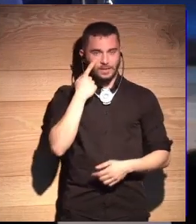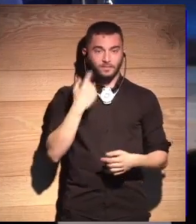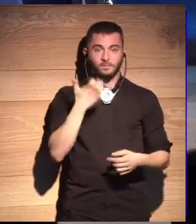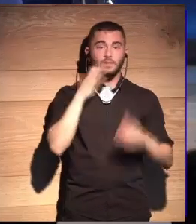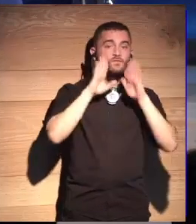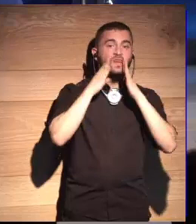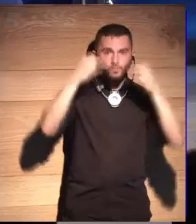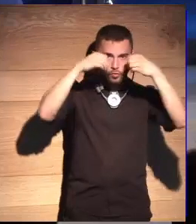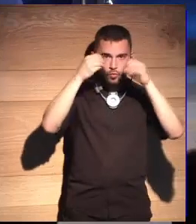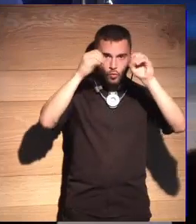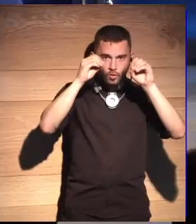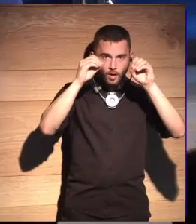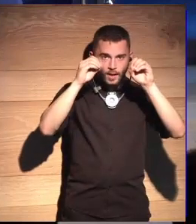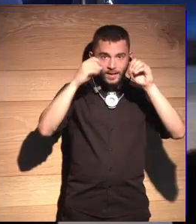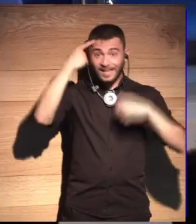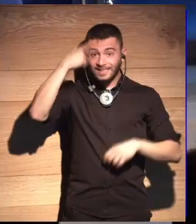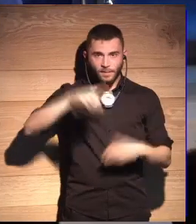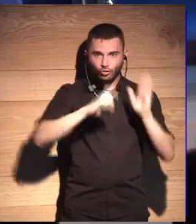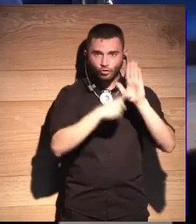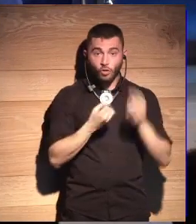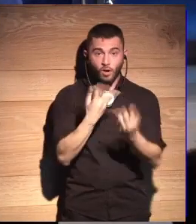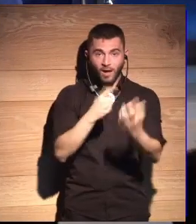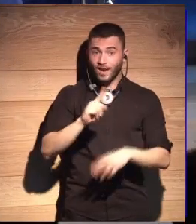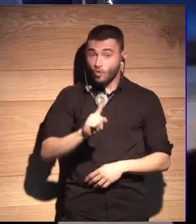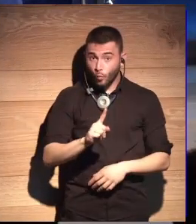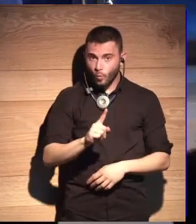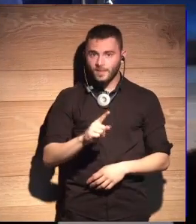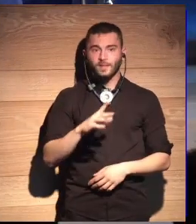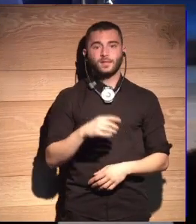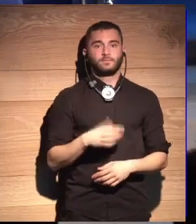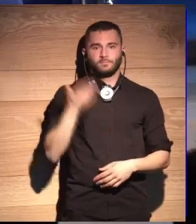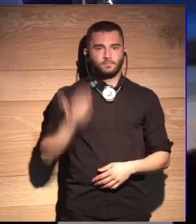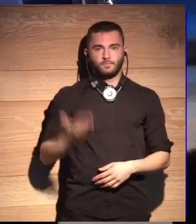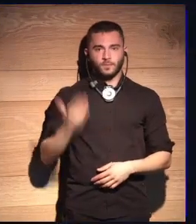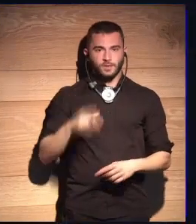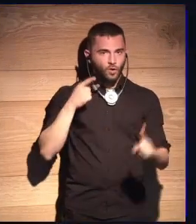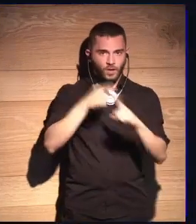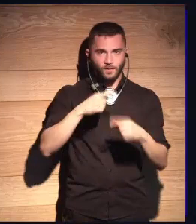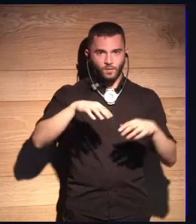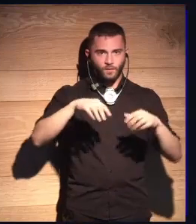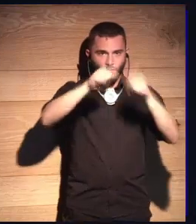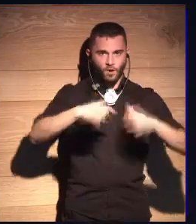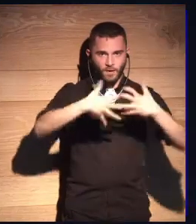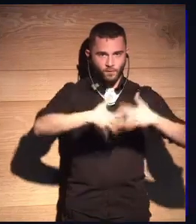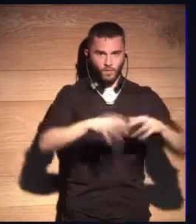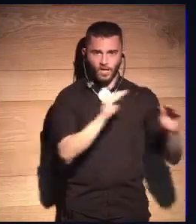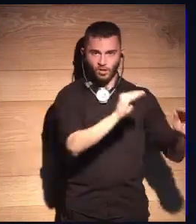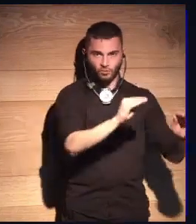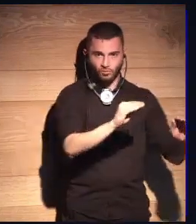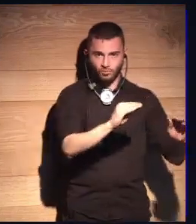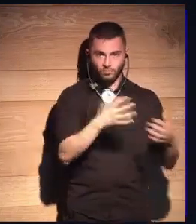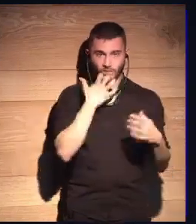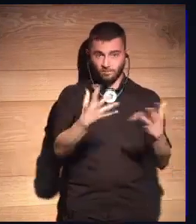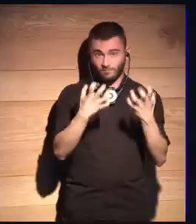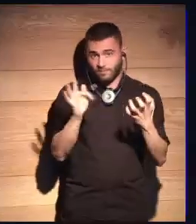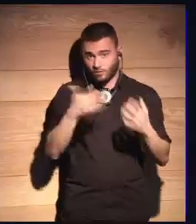reveal everything they know is central to how they function as businesses and how they make their profits. Now, I say all of that to provide some sort of